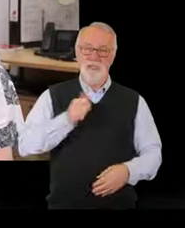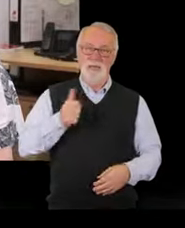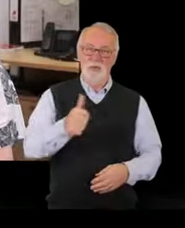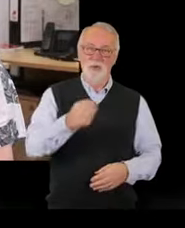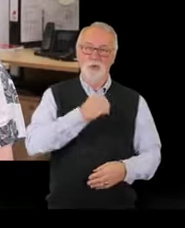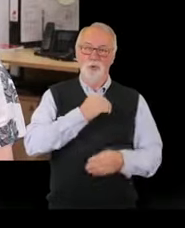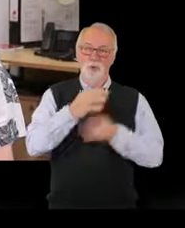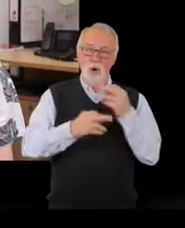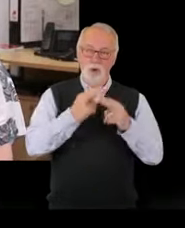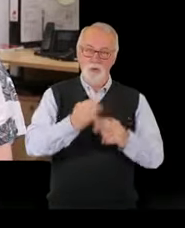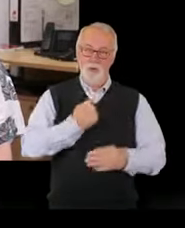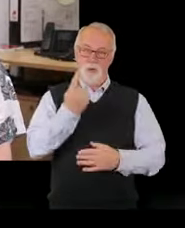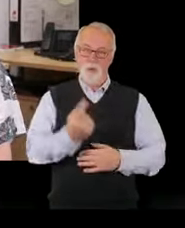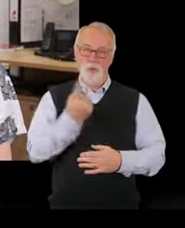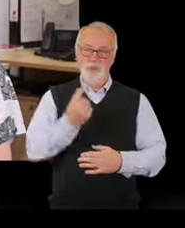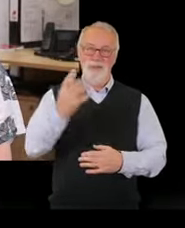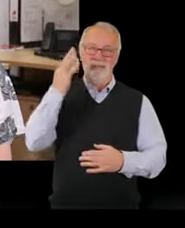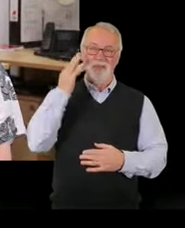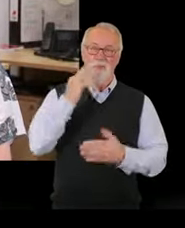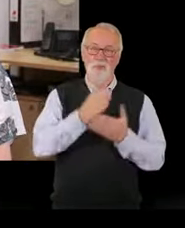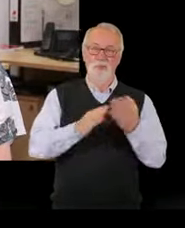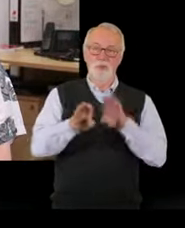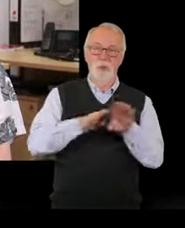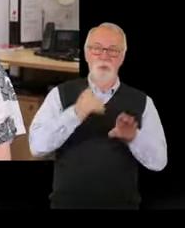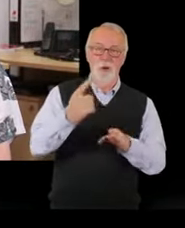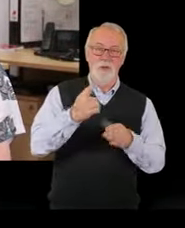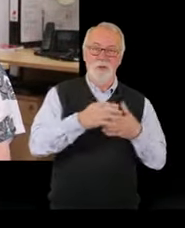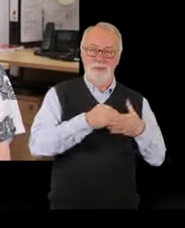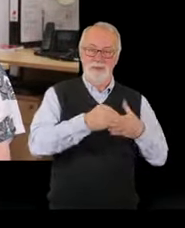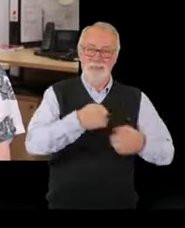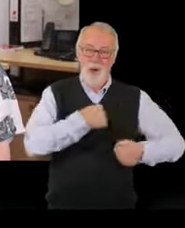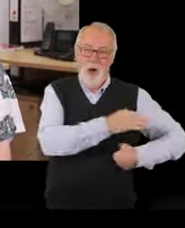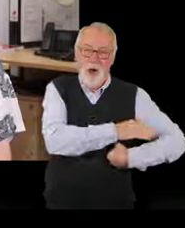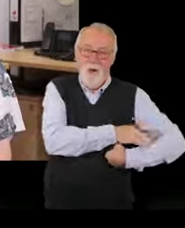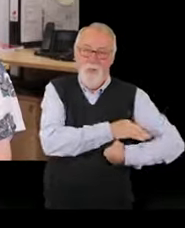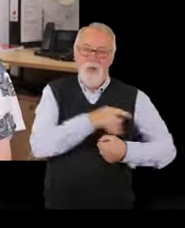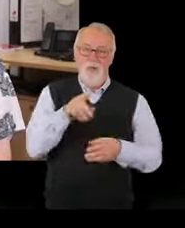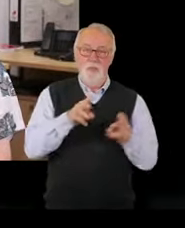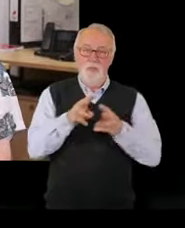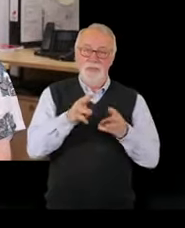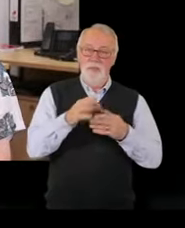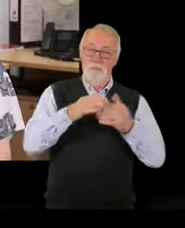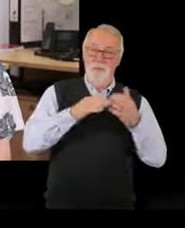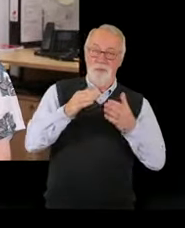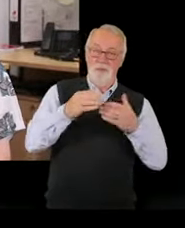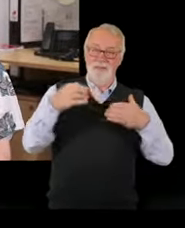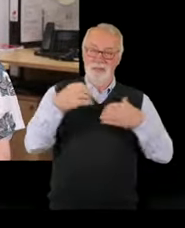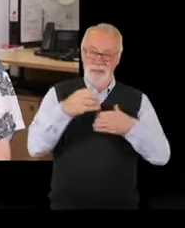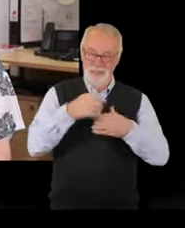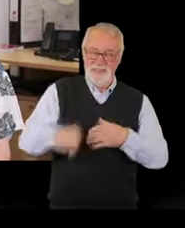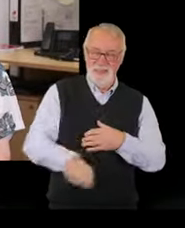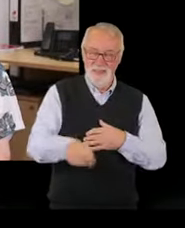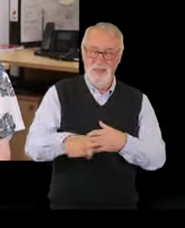go out on your own. Even if that was just with someone that you were taking their arm. And that would be built